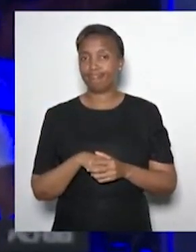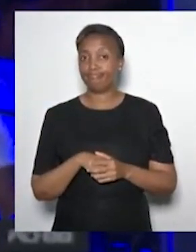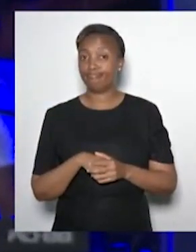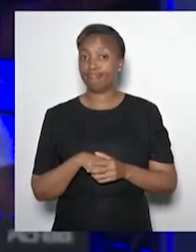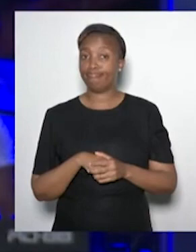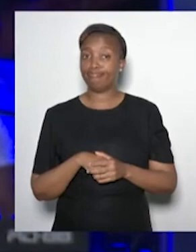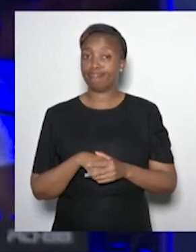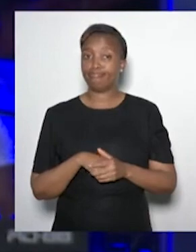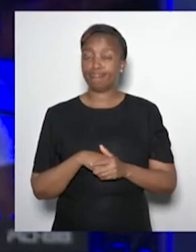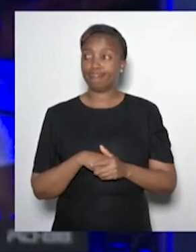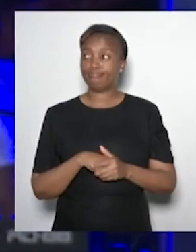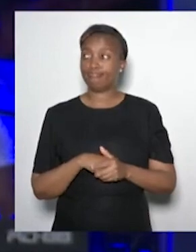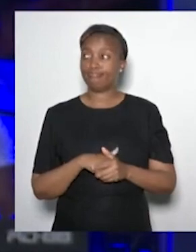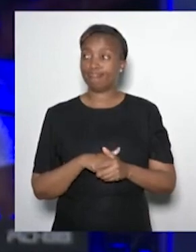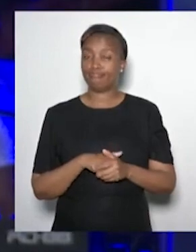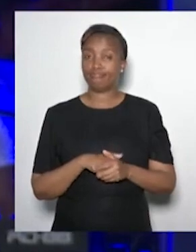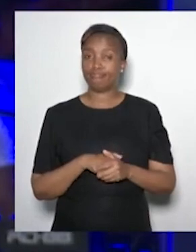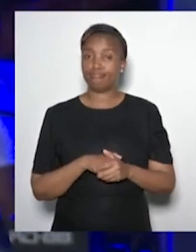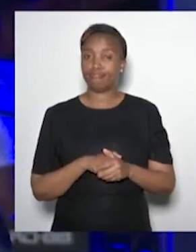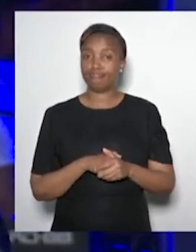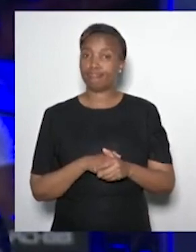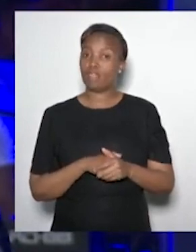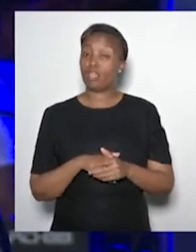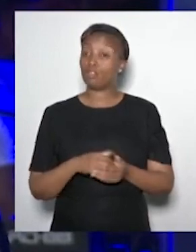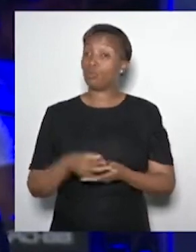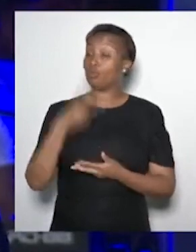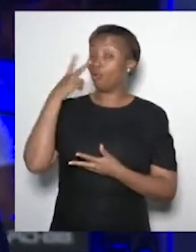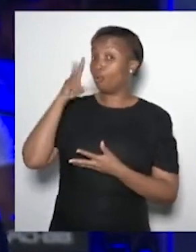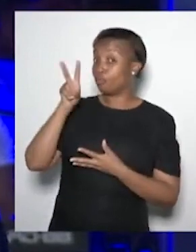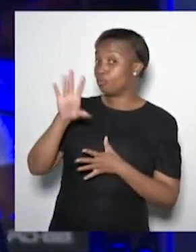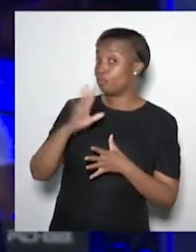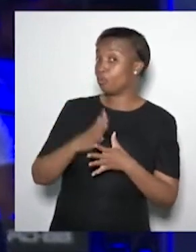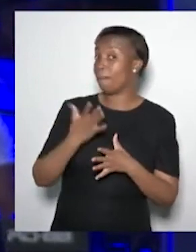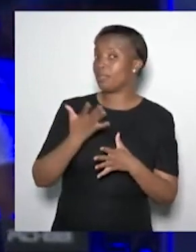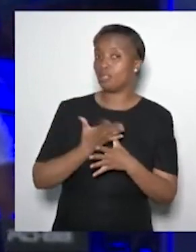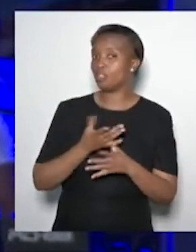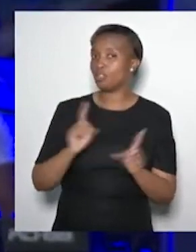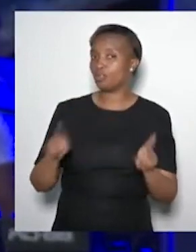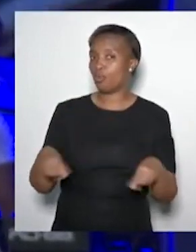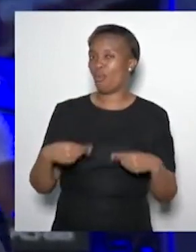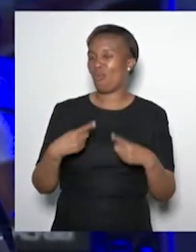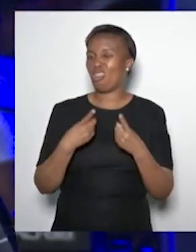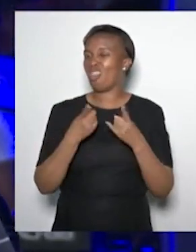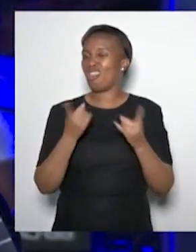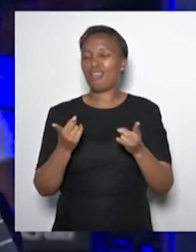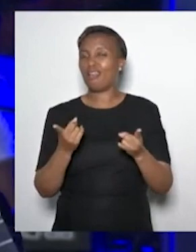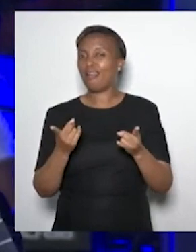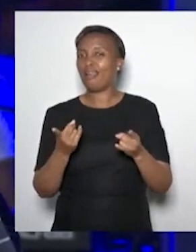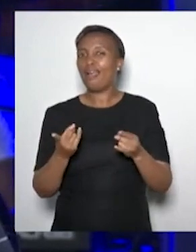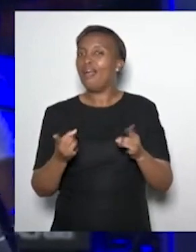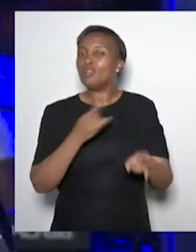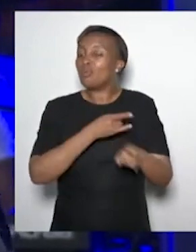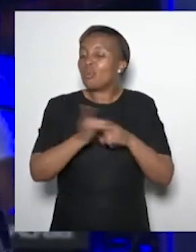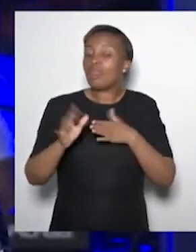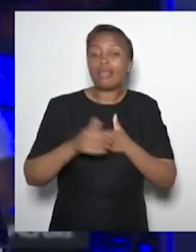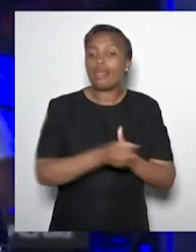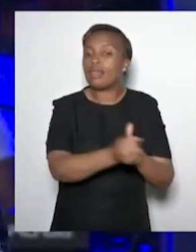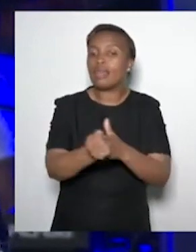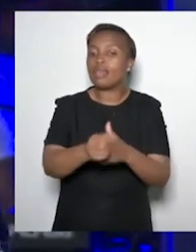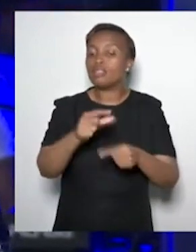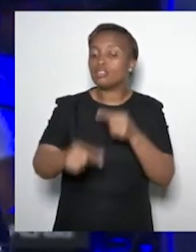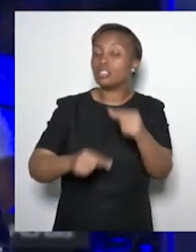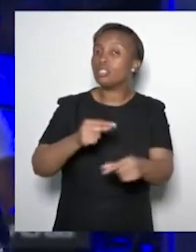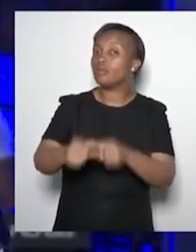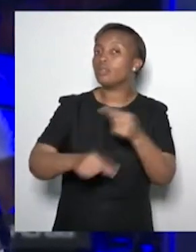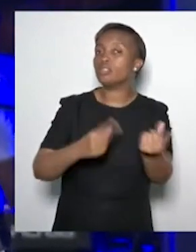So we look to you because we cannot be champions of all generations.